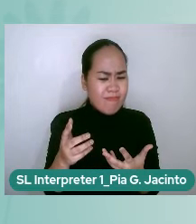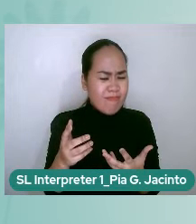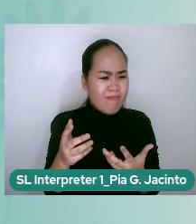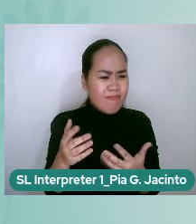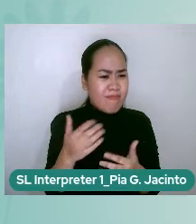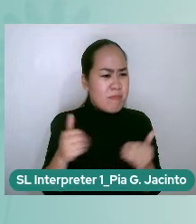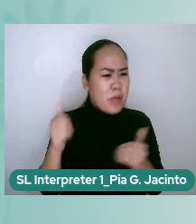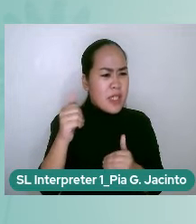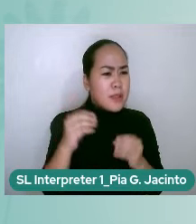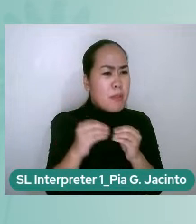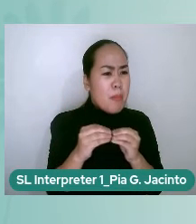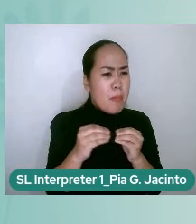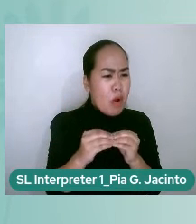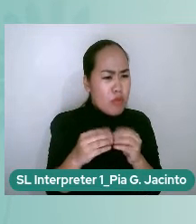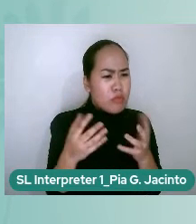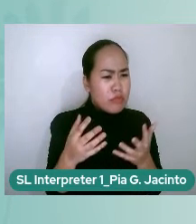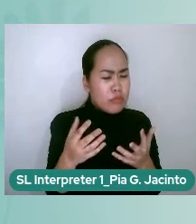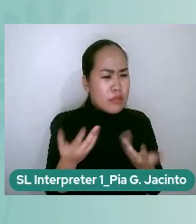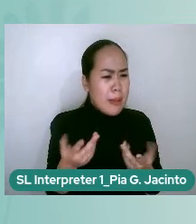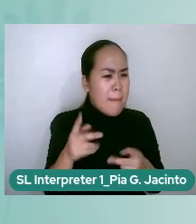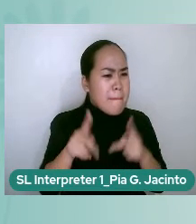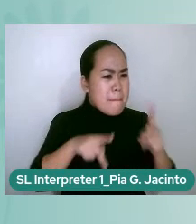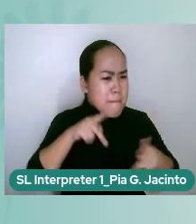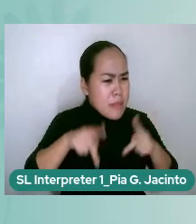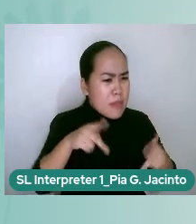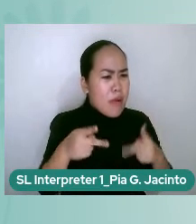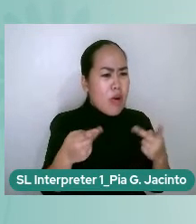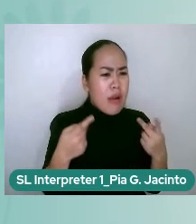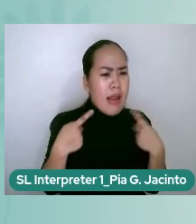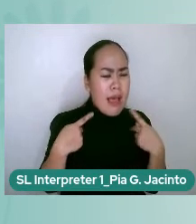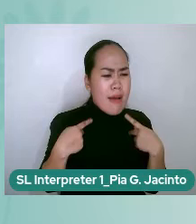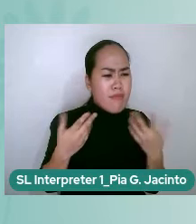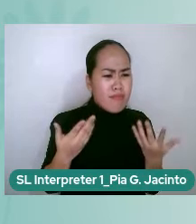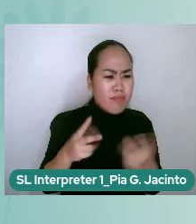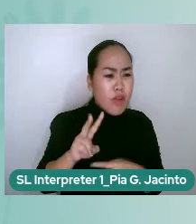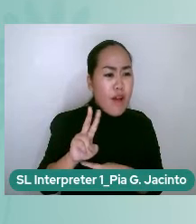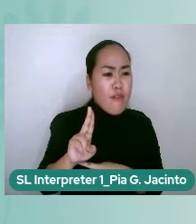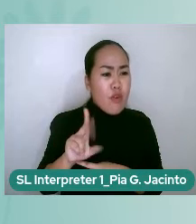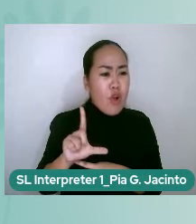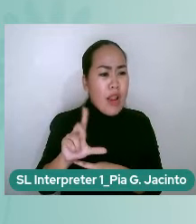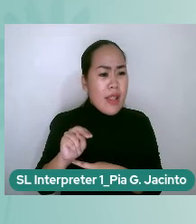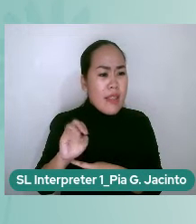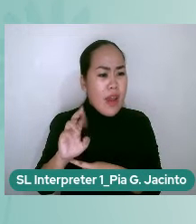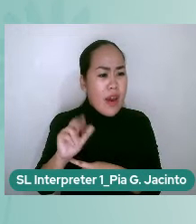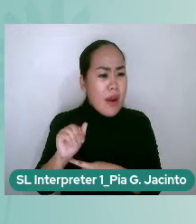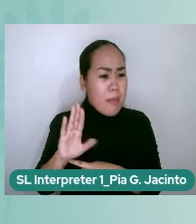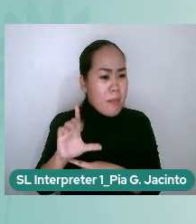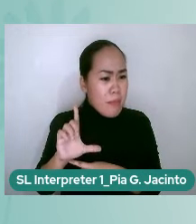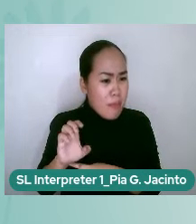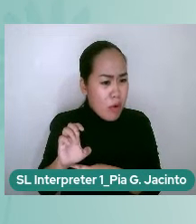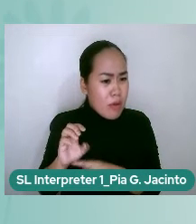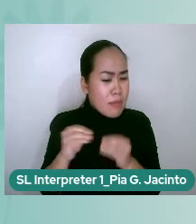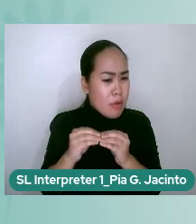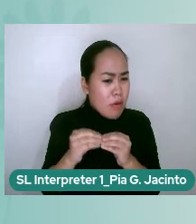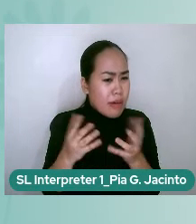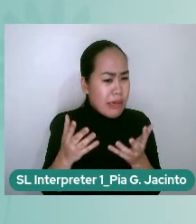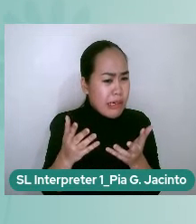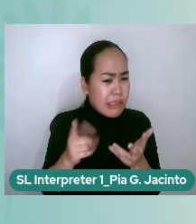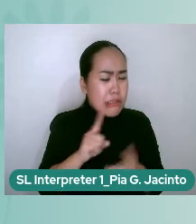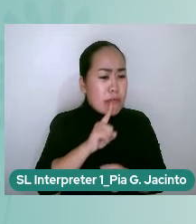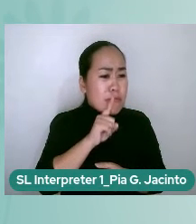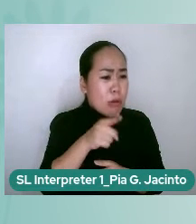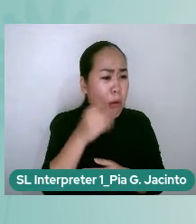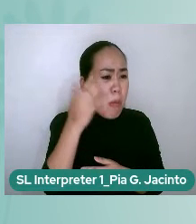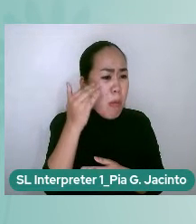vulnerable populations, low and middle income countries, women from lower socioeconomic groups. And also because we have